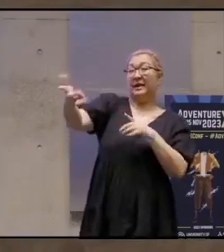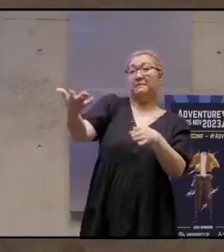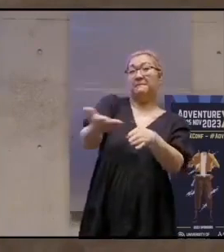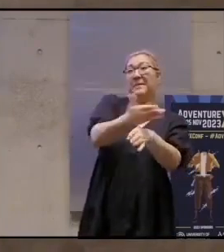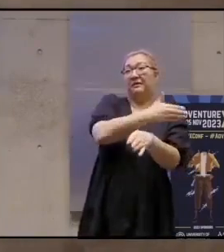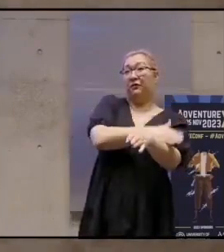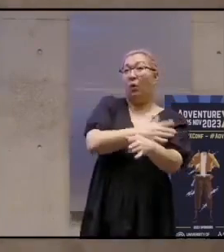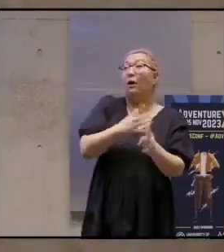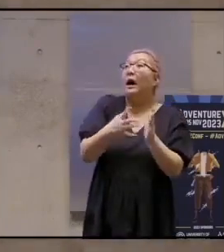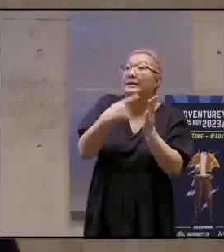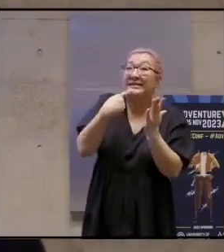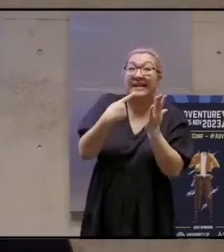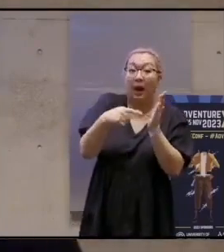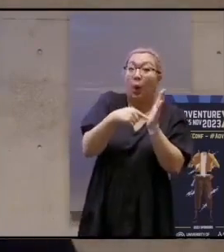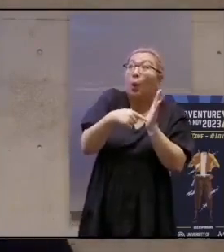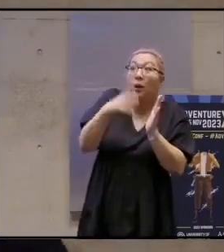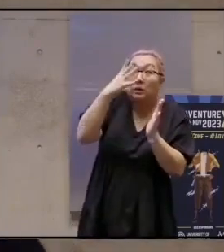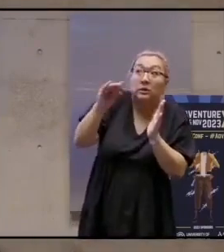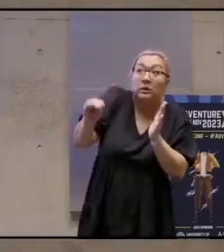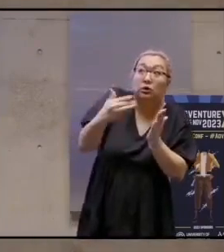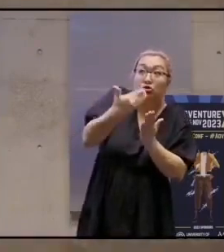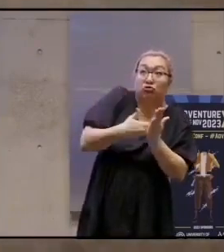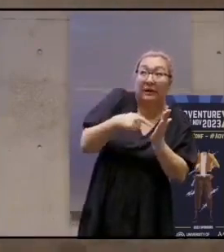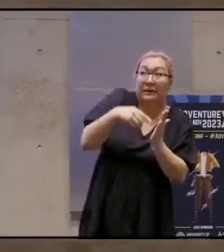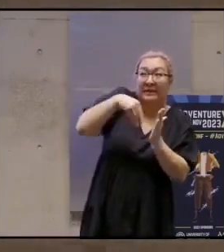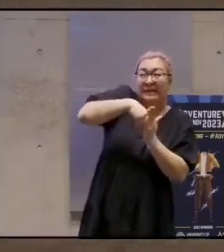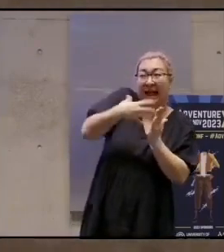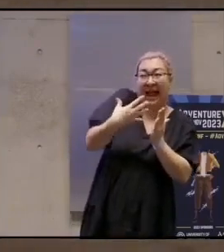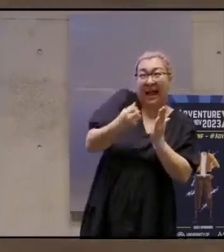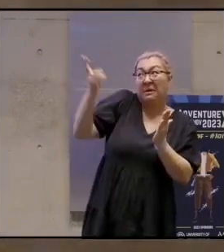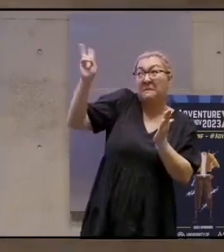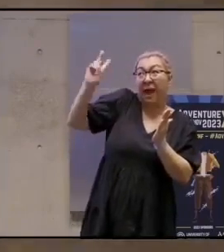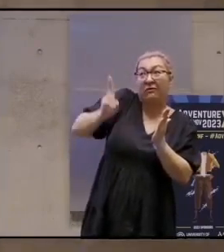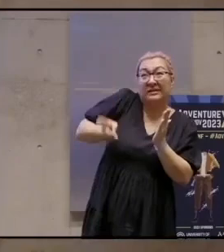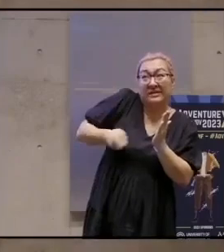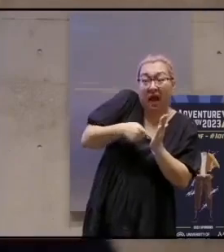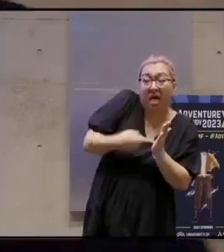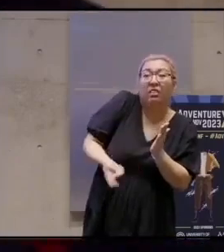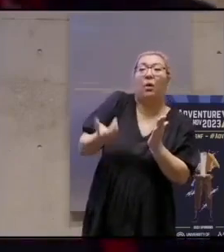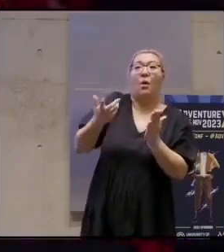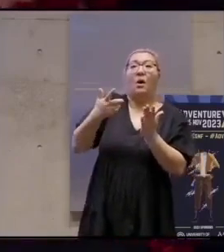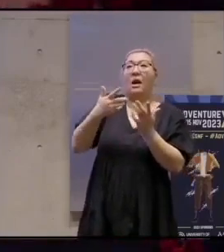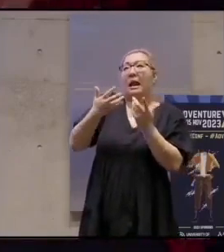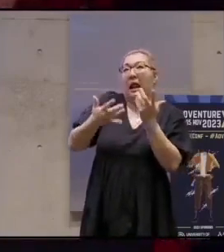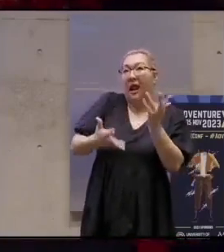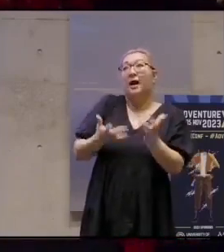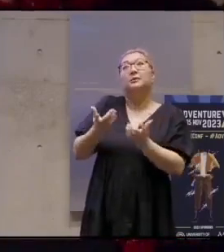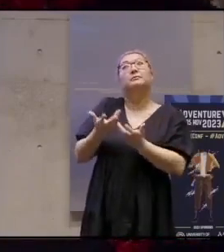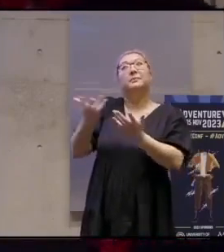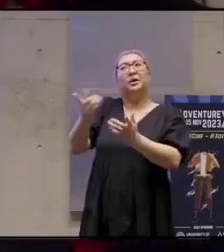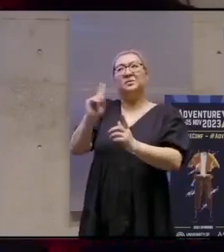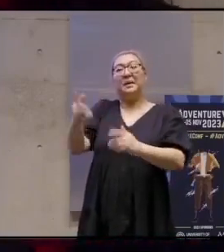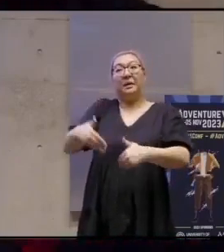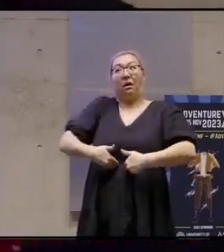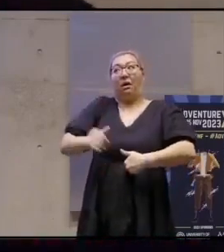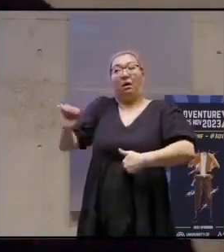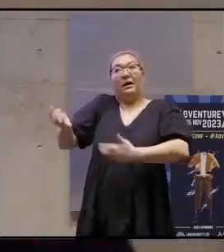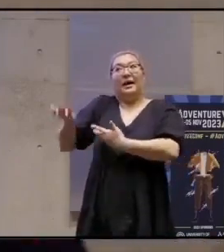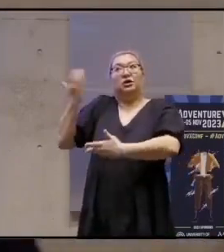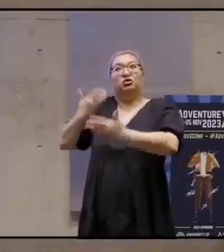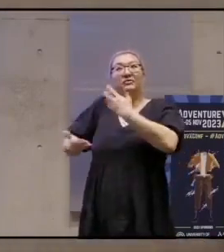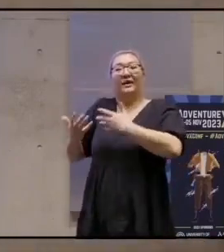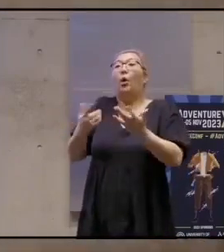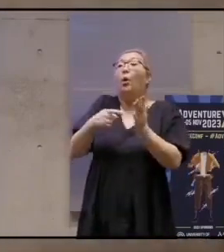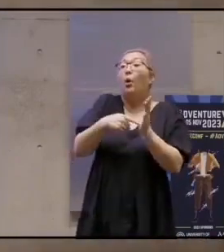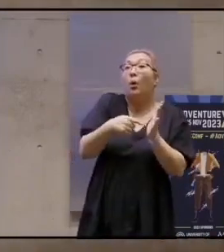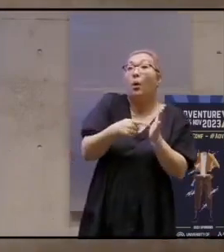death of a parent or the, you know, maiming of a whatever it is. Make sure that you safeguard their animal body. Those